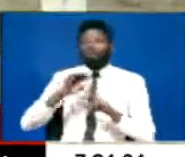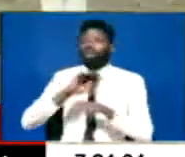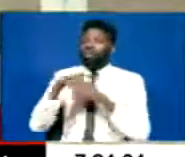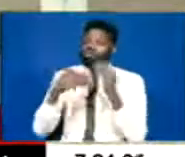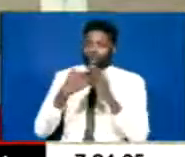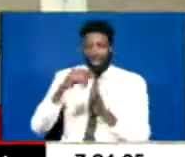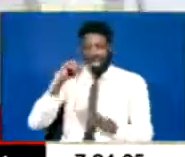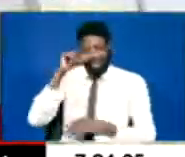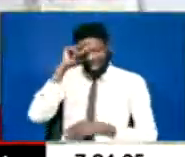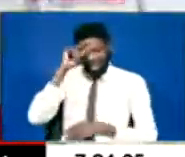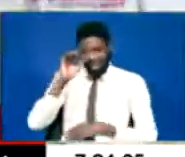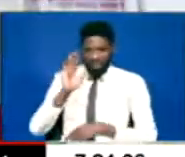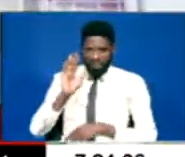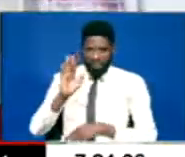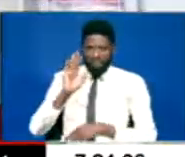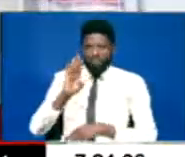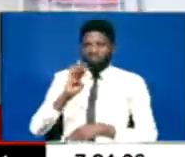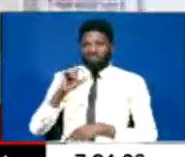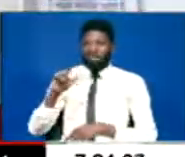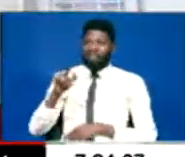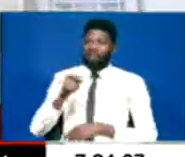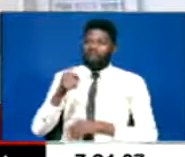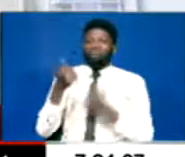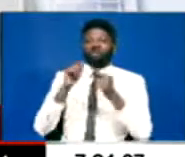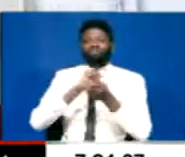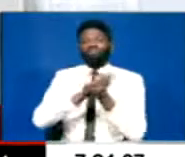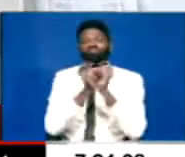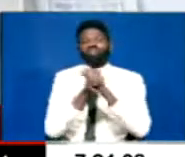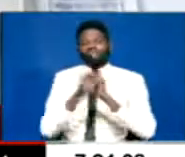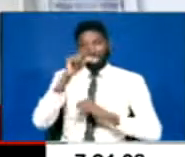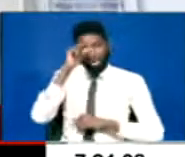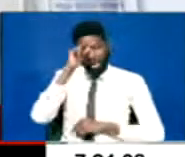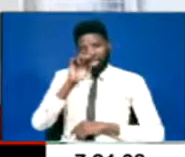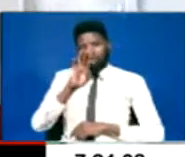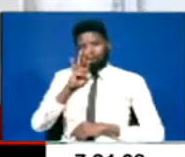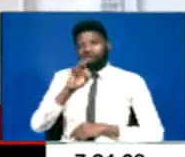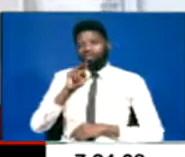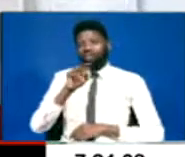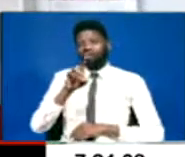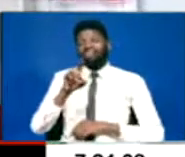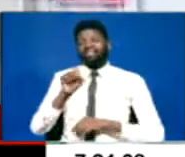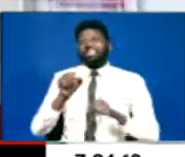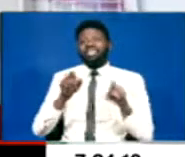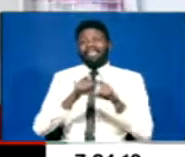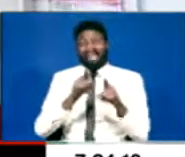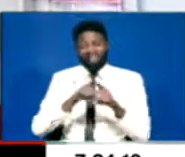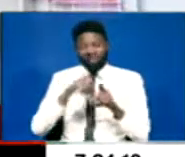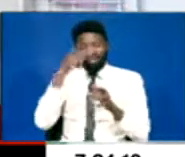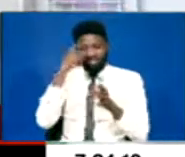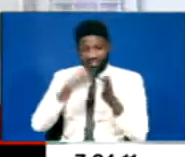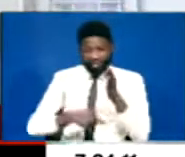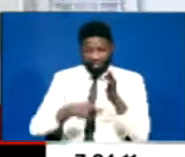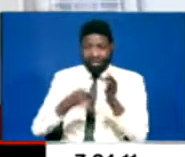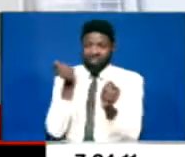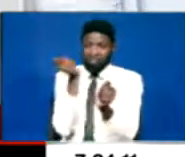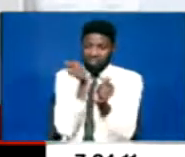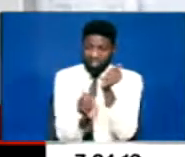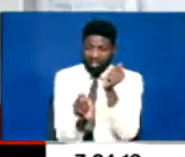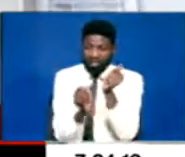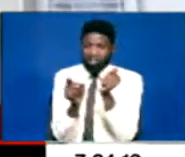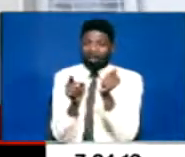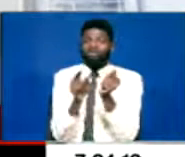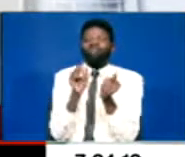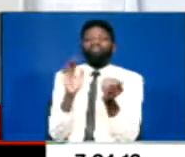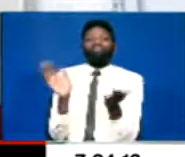to government bonds. Other items in the manifesto include waiving all standing tax penalties upon assuming office, employing